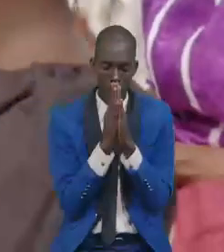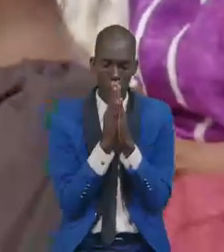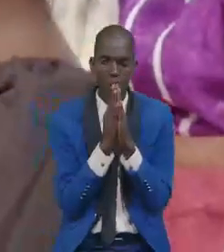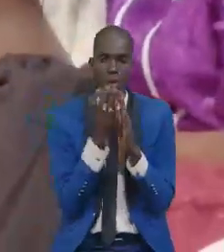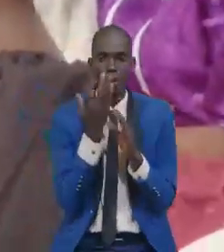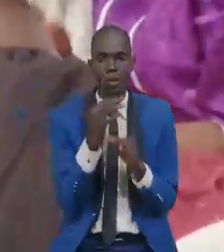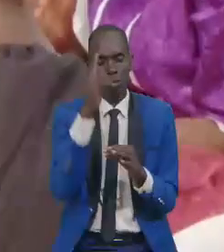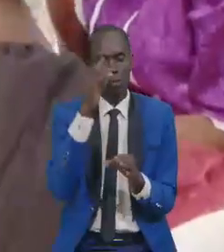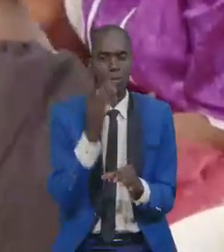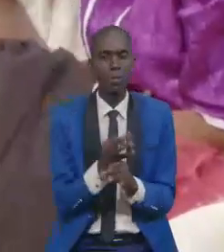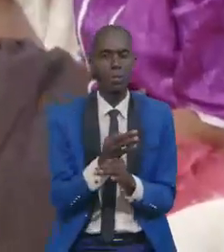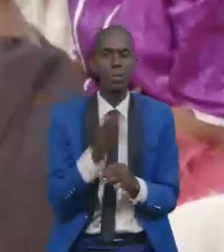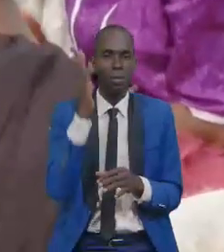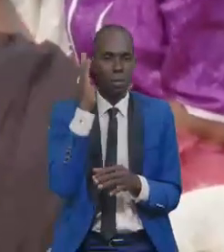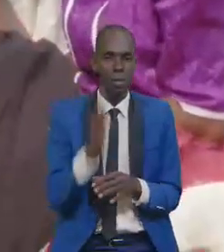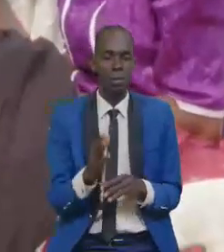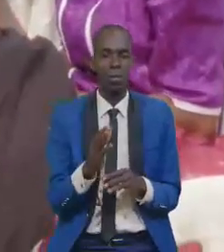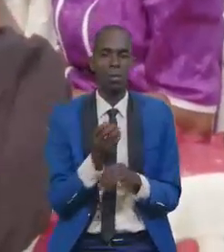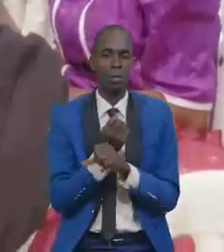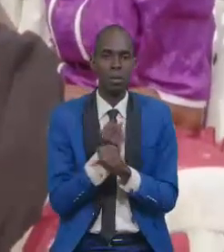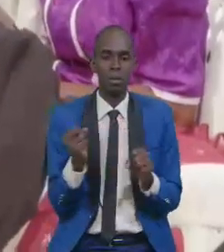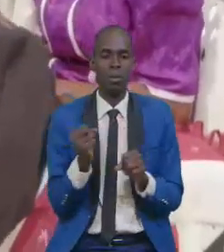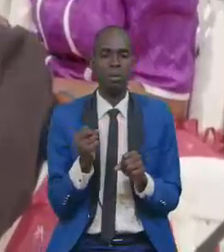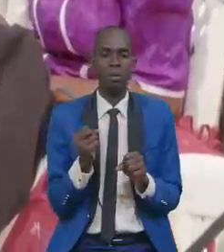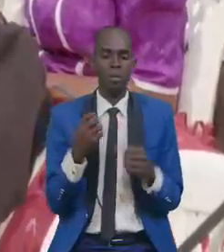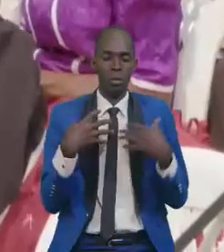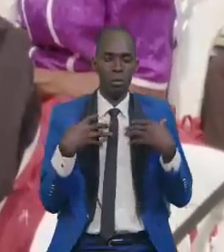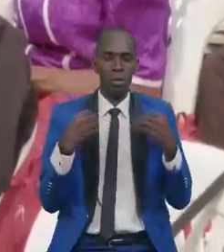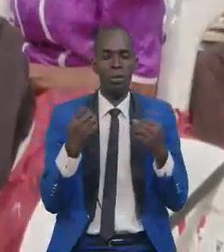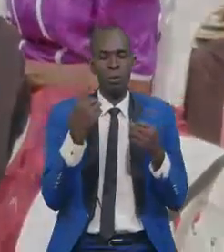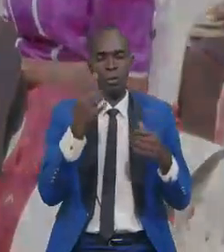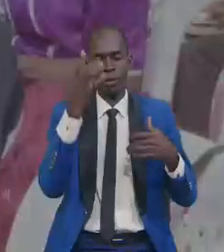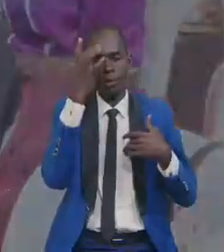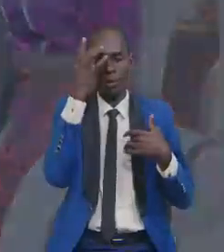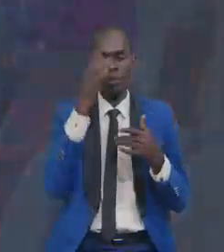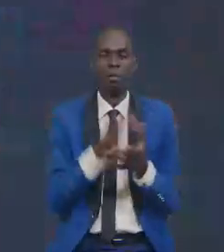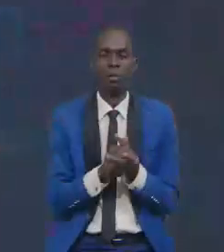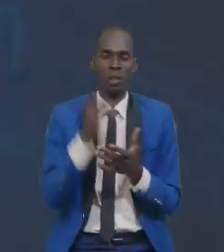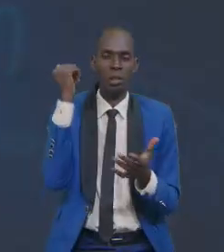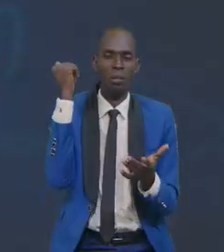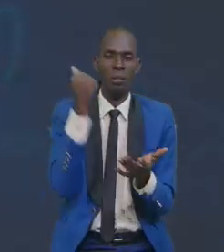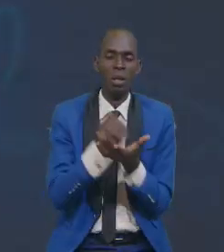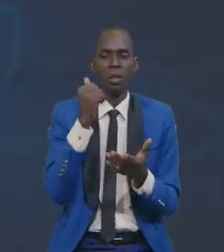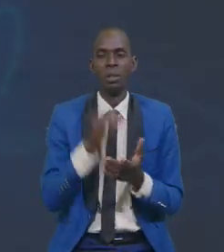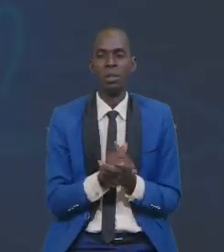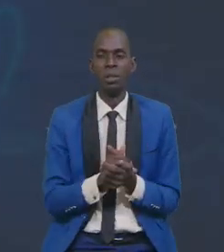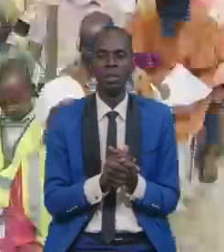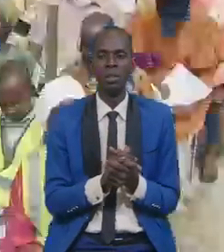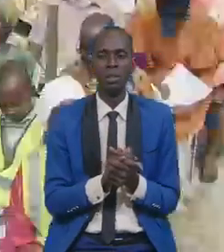faith shall save, heal the sick. You didn't say amen to that